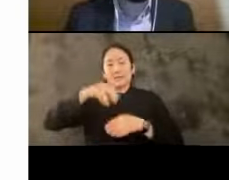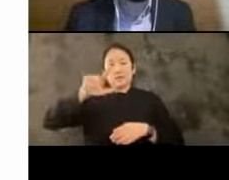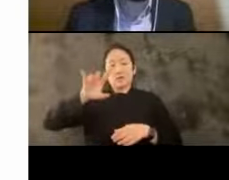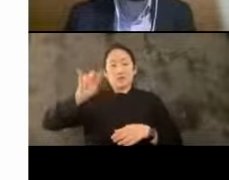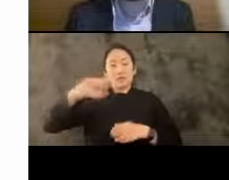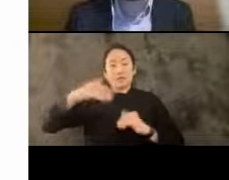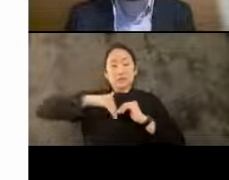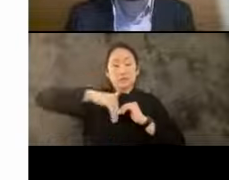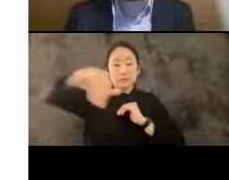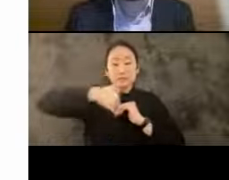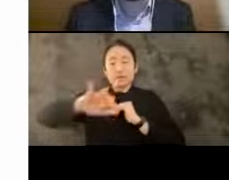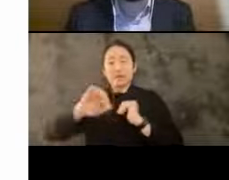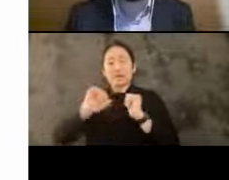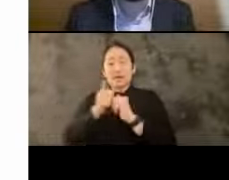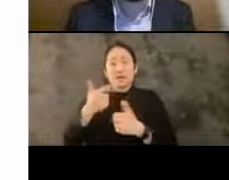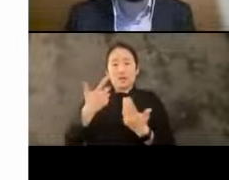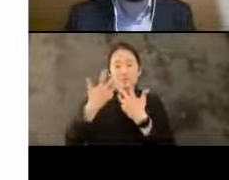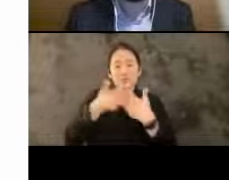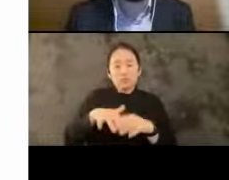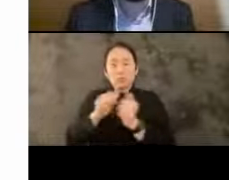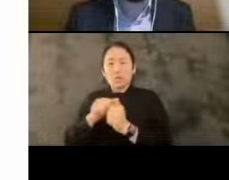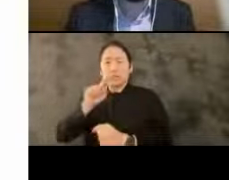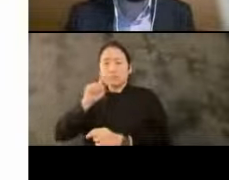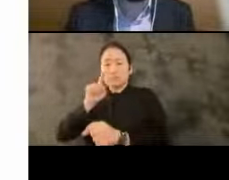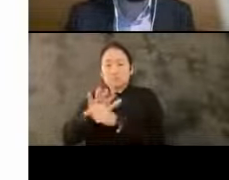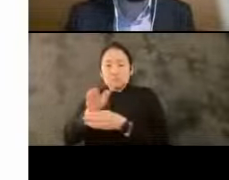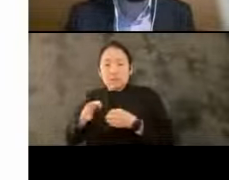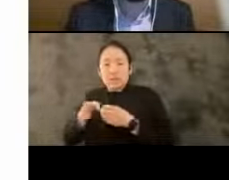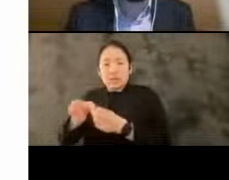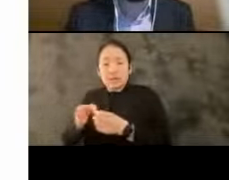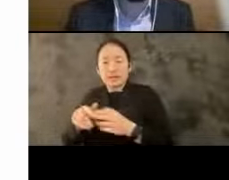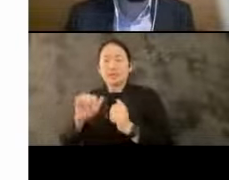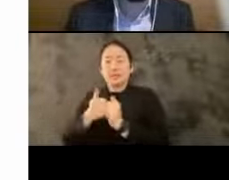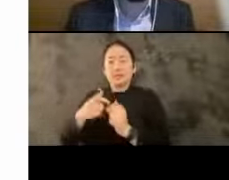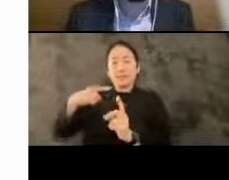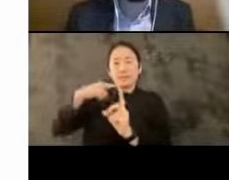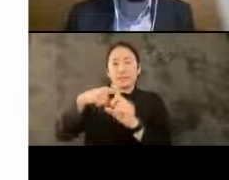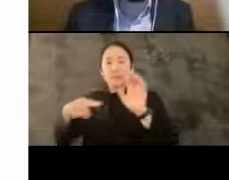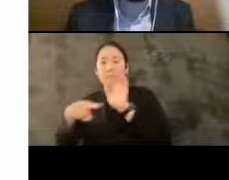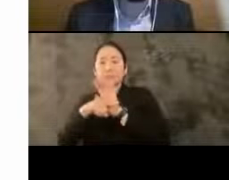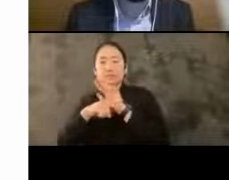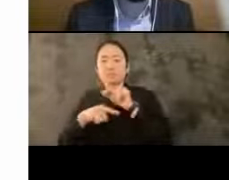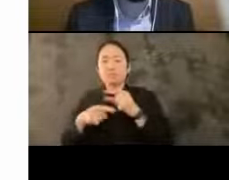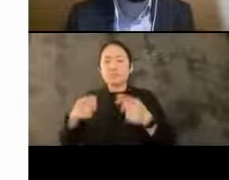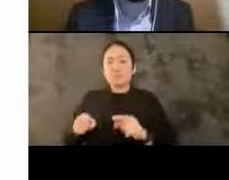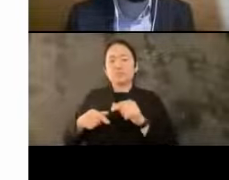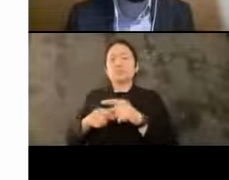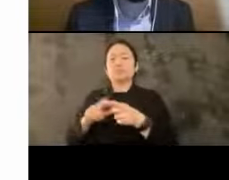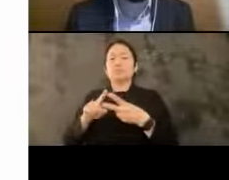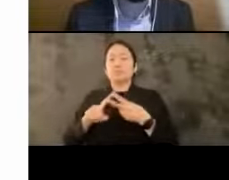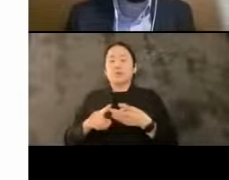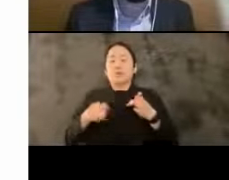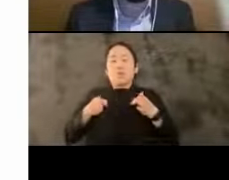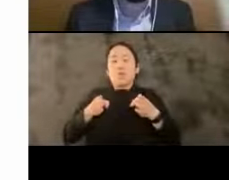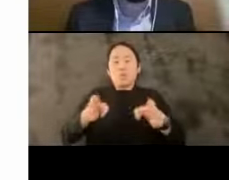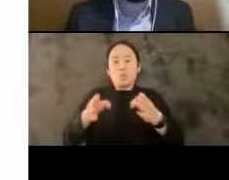with bus only lanes, understanding kind of the benefits and impacts of those, and what the roadway configuration